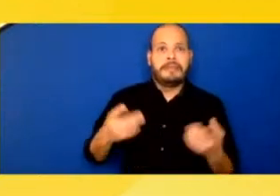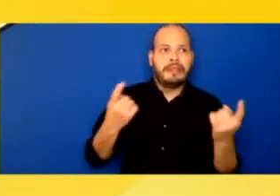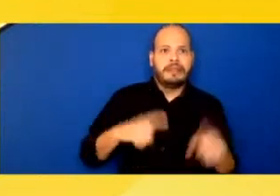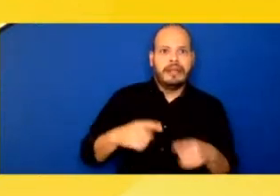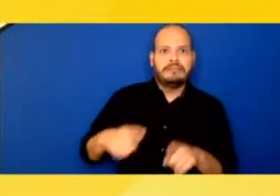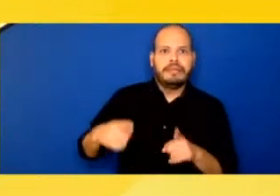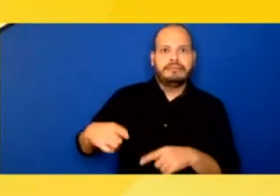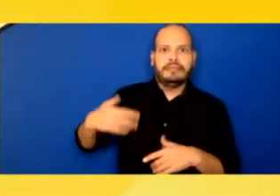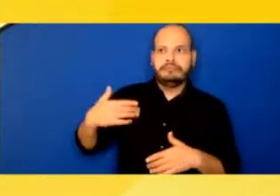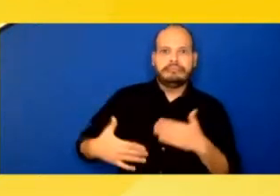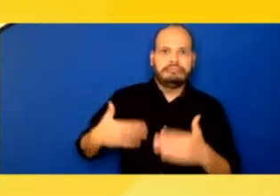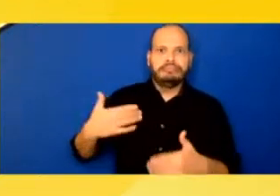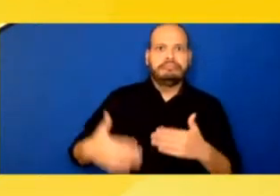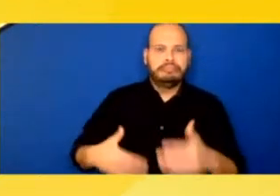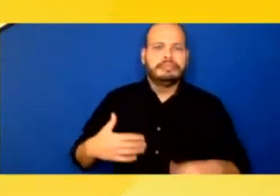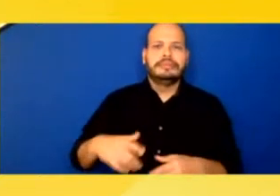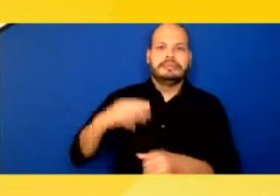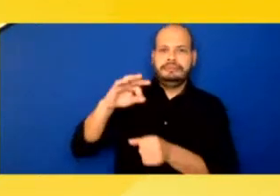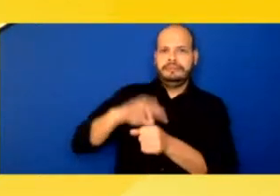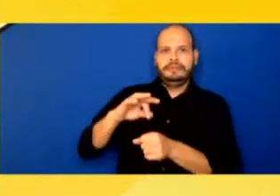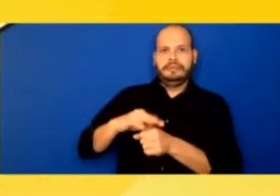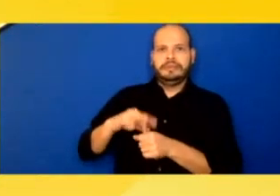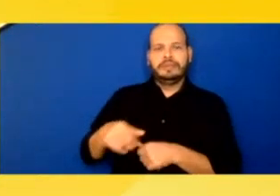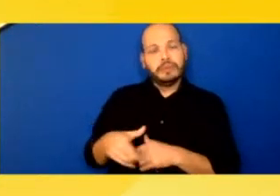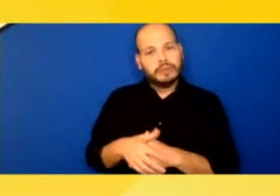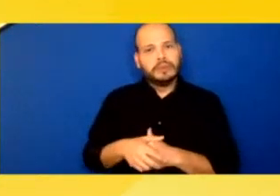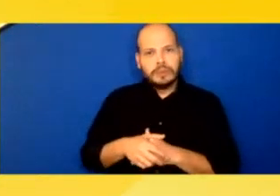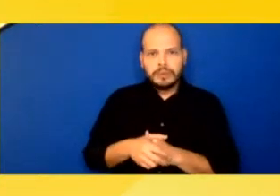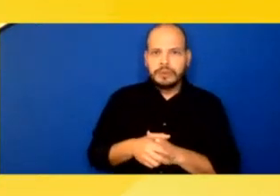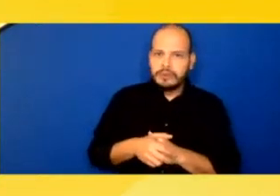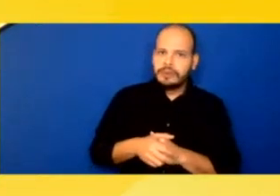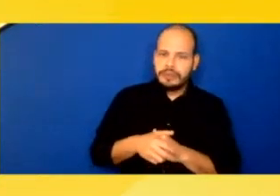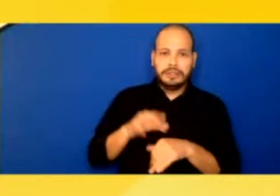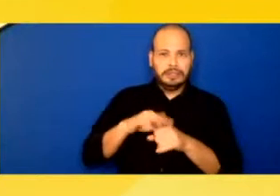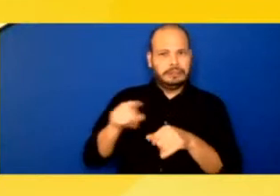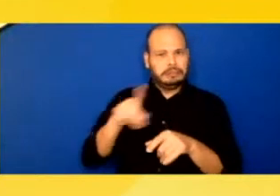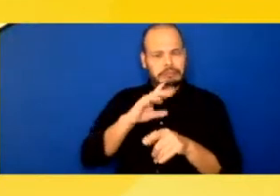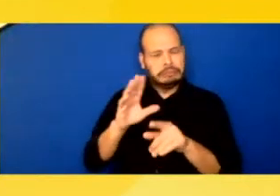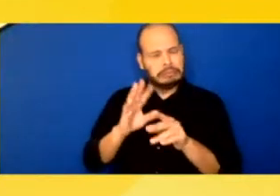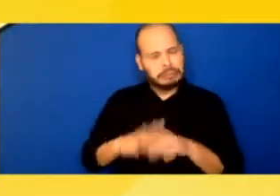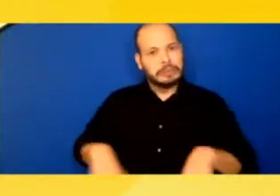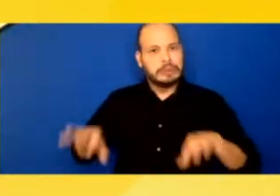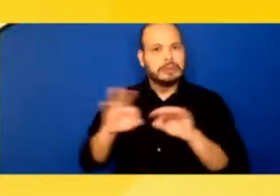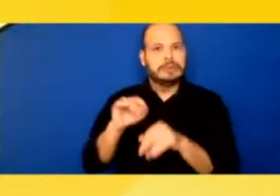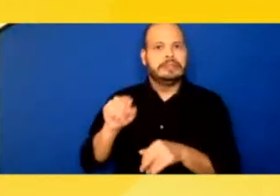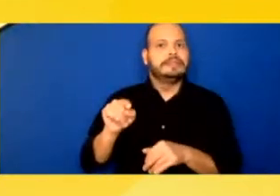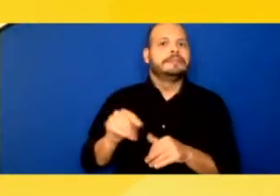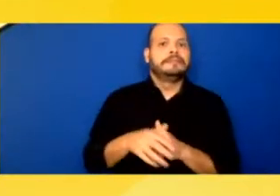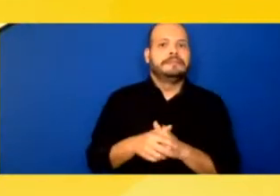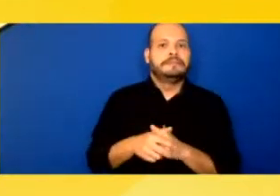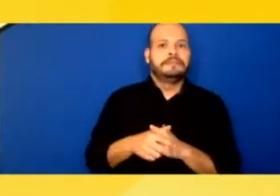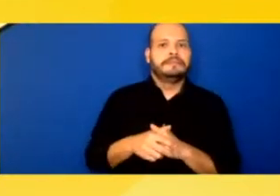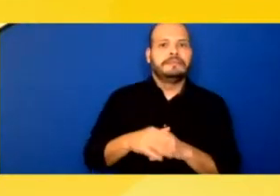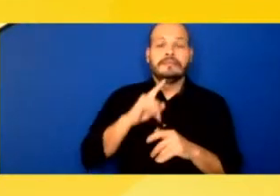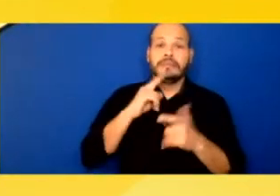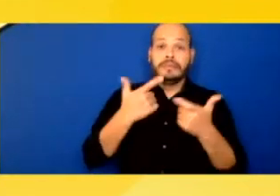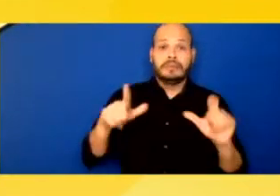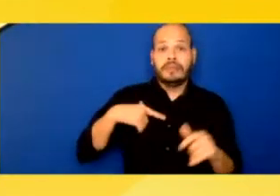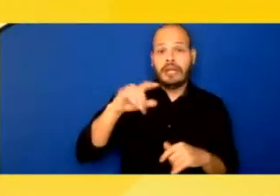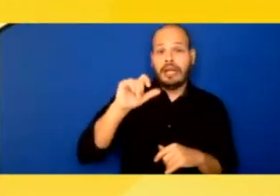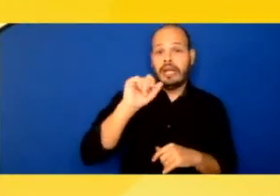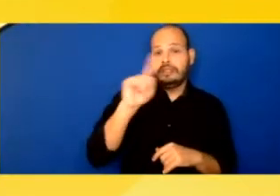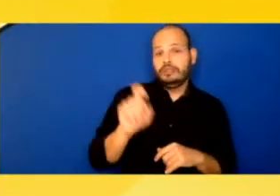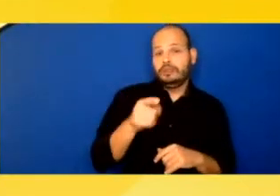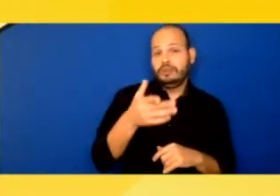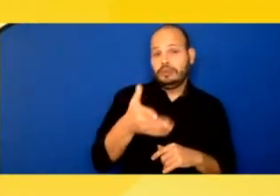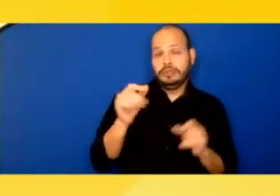is answering the question, can these bones live? Can this democracy survive? Can